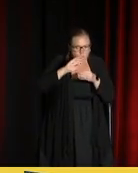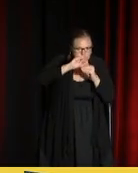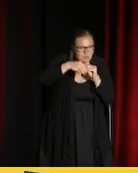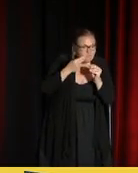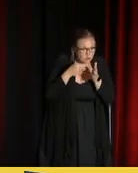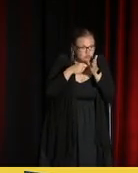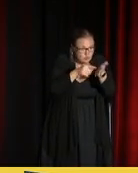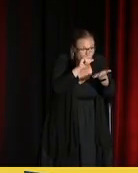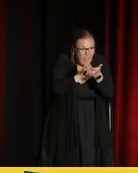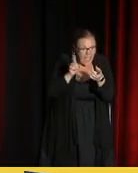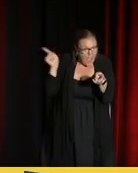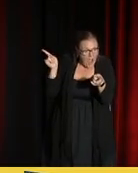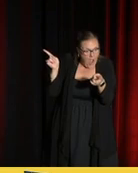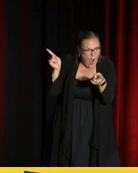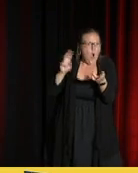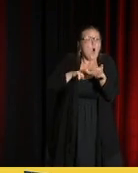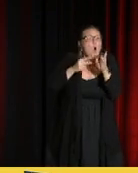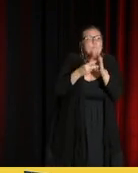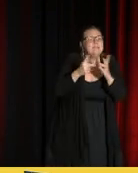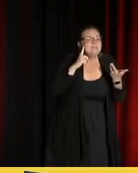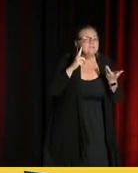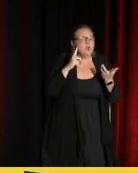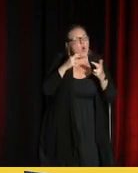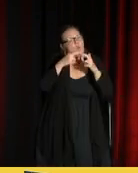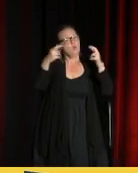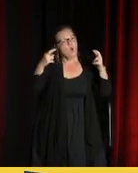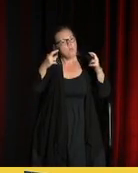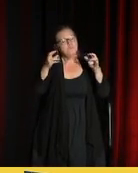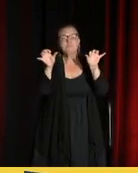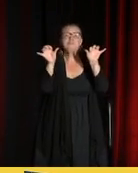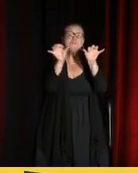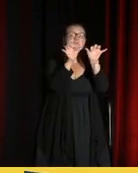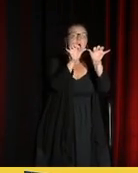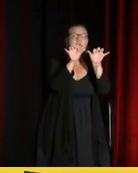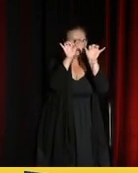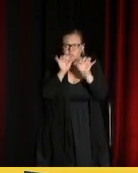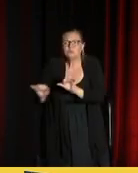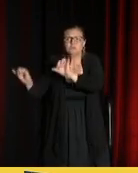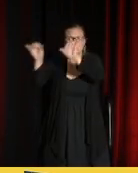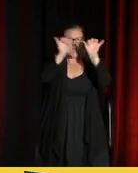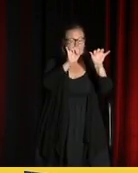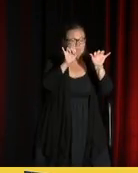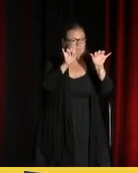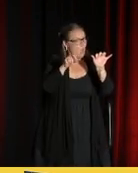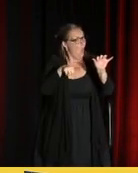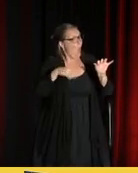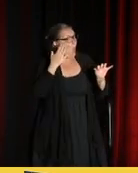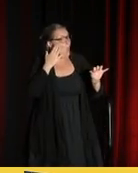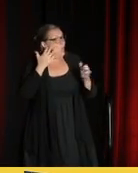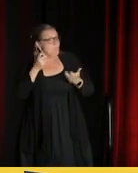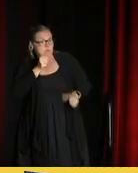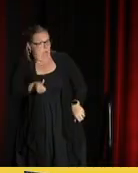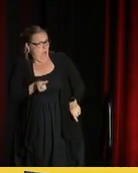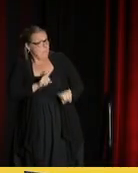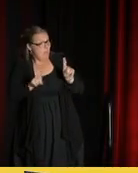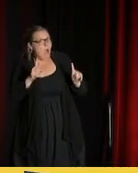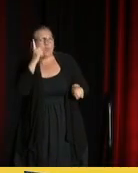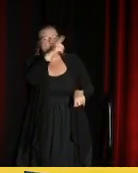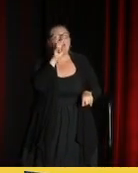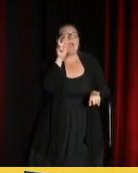you this, you might think all these ropes were the same size. They're not, but they look like they could be, don't